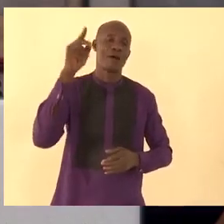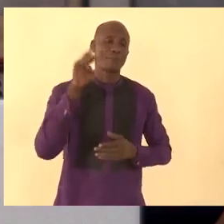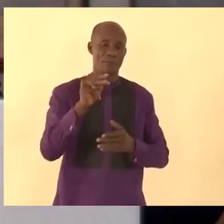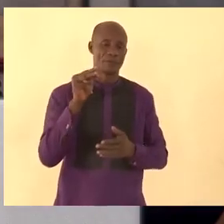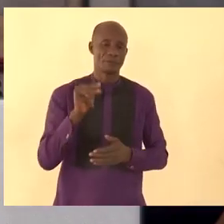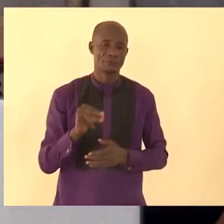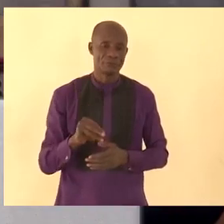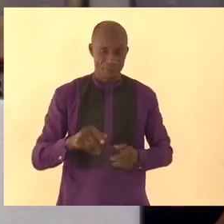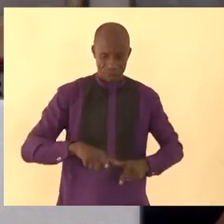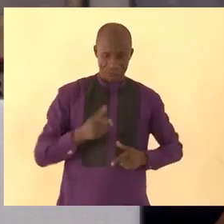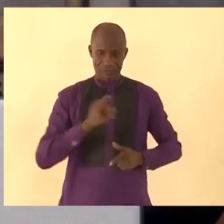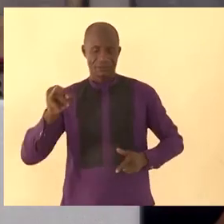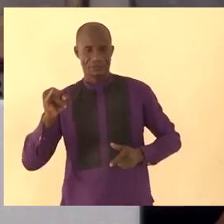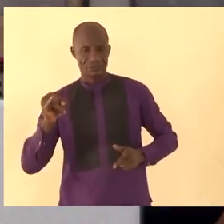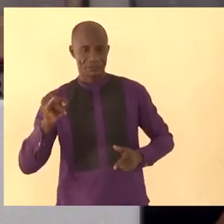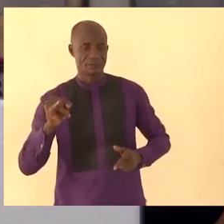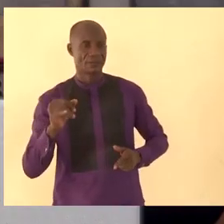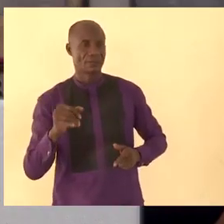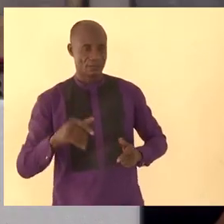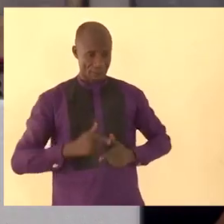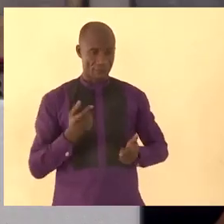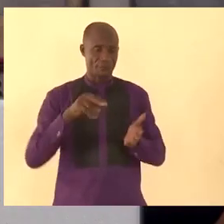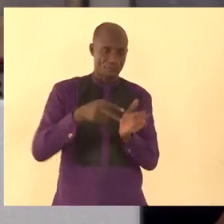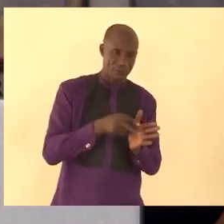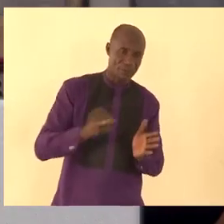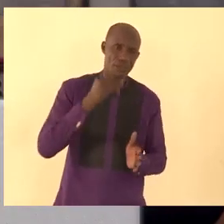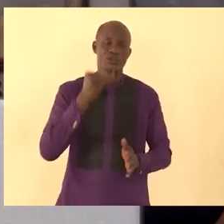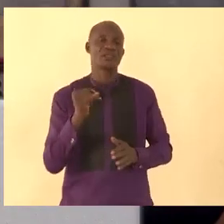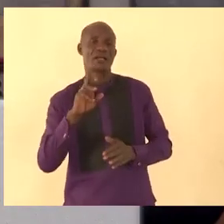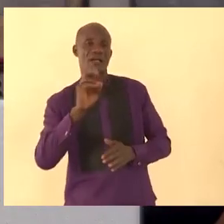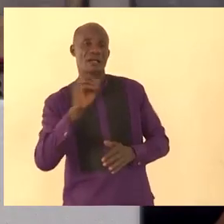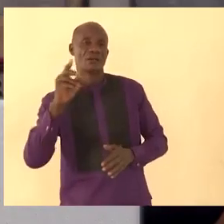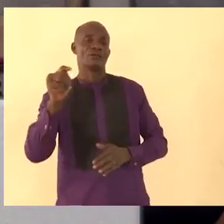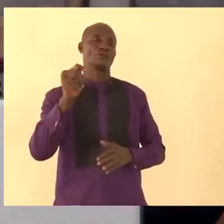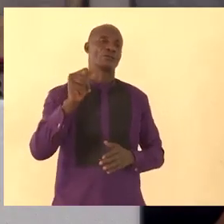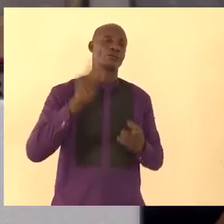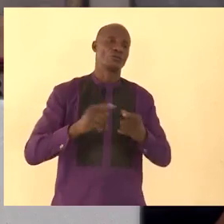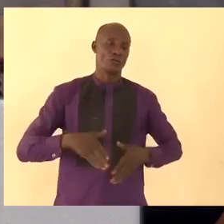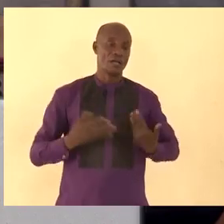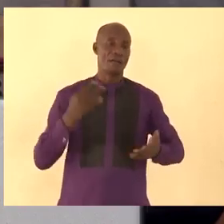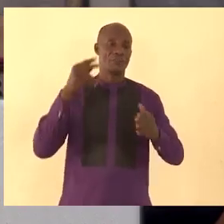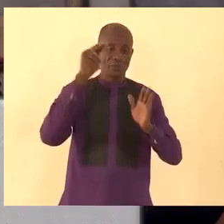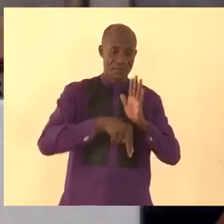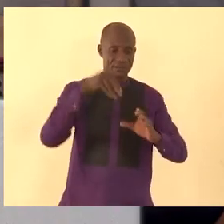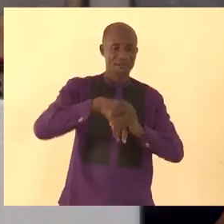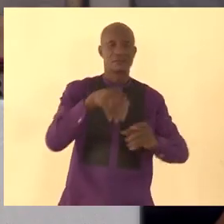So living a life of meaning is the route to happiness in the Lord.